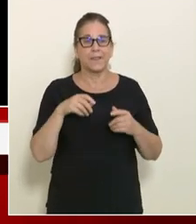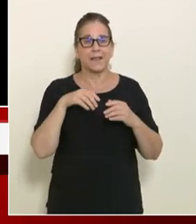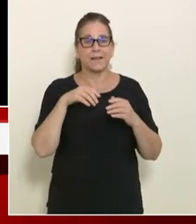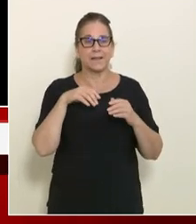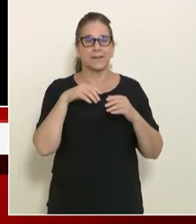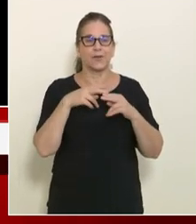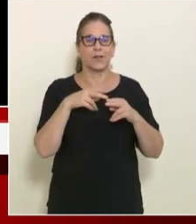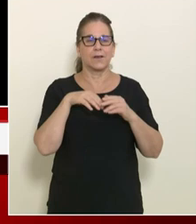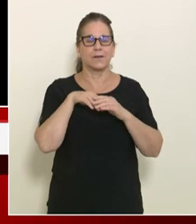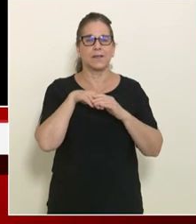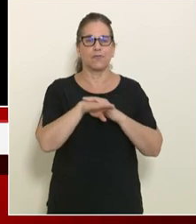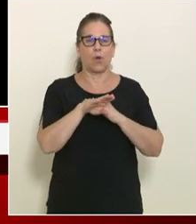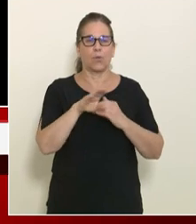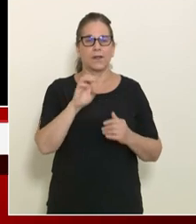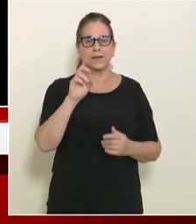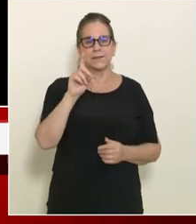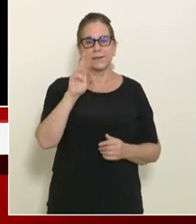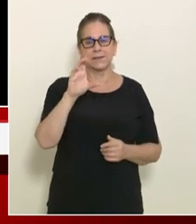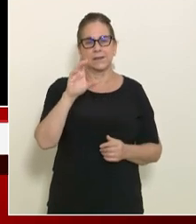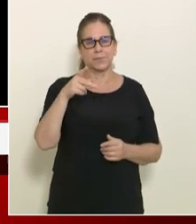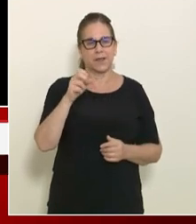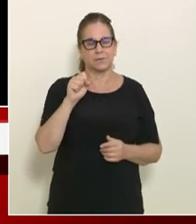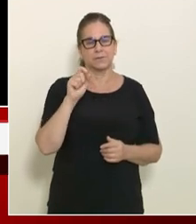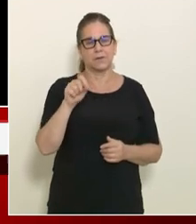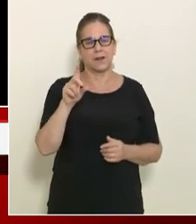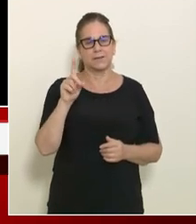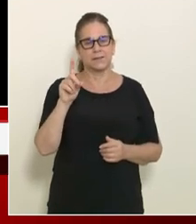enroll.dcps.dc.gov. Again, that's